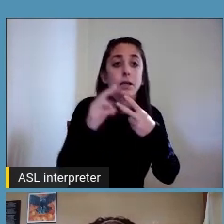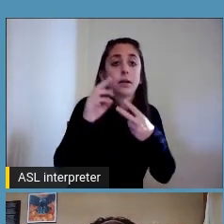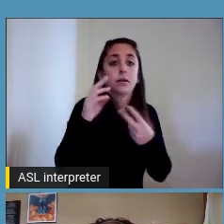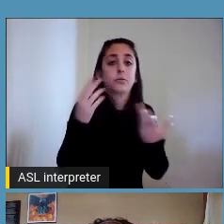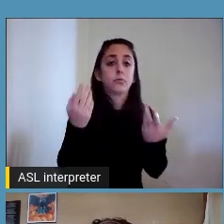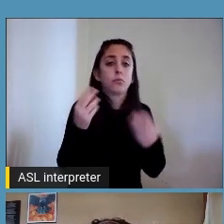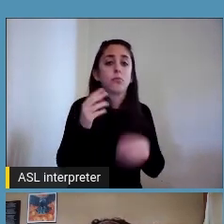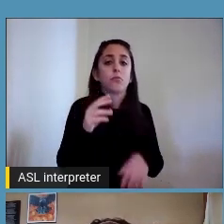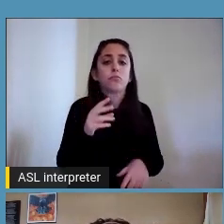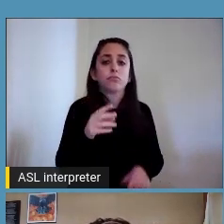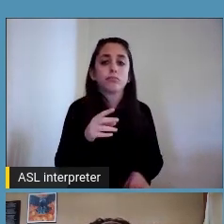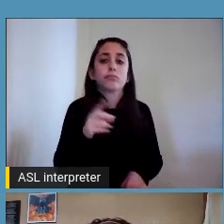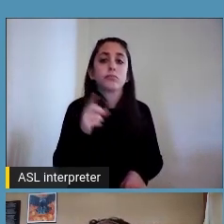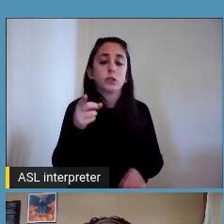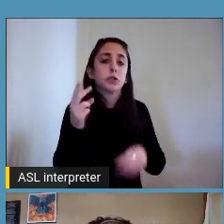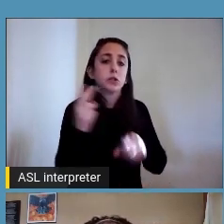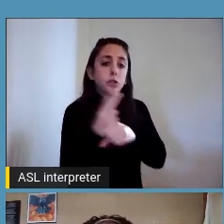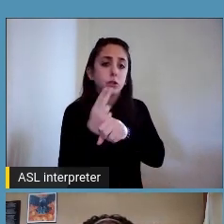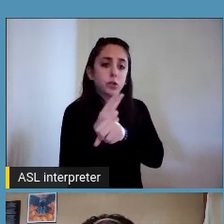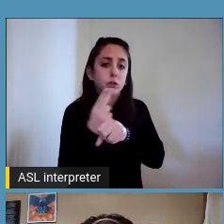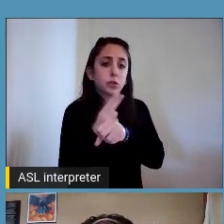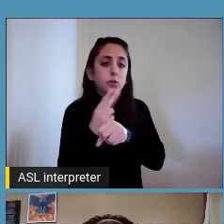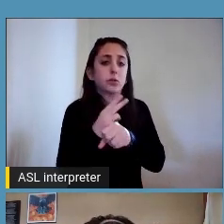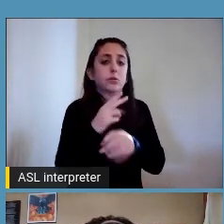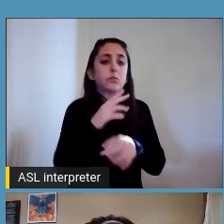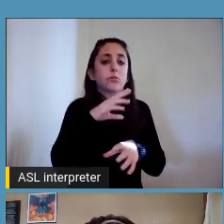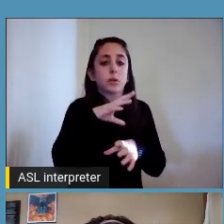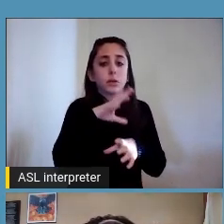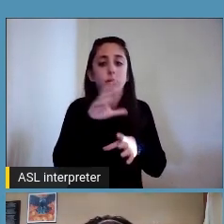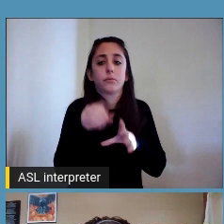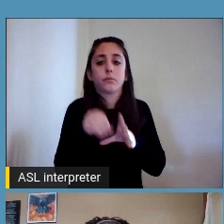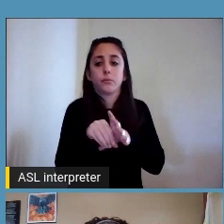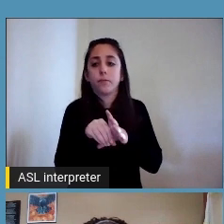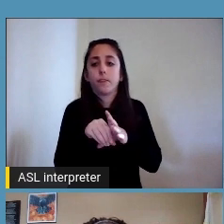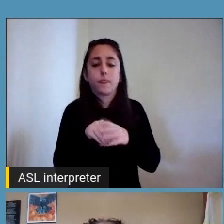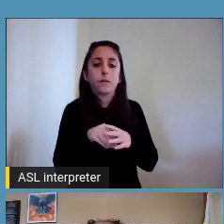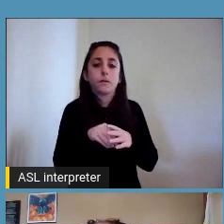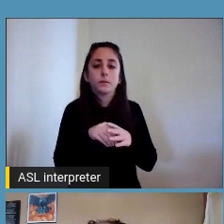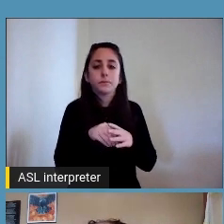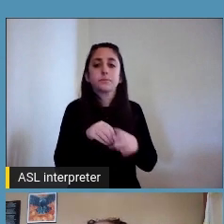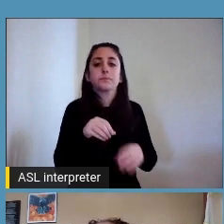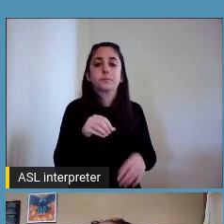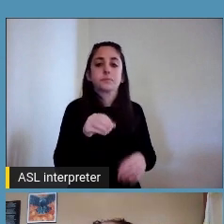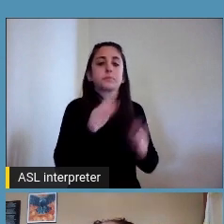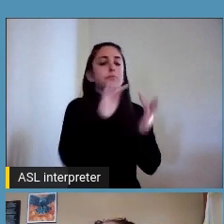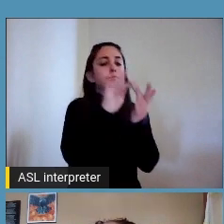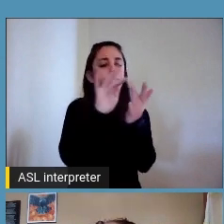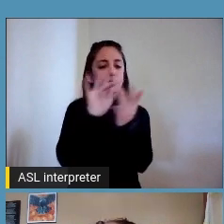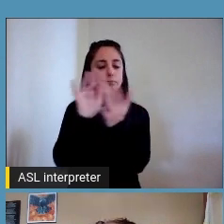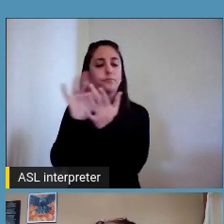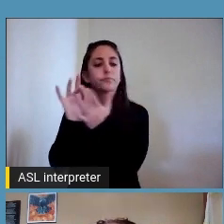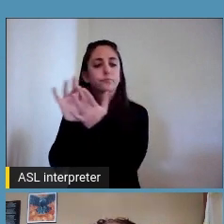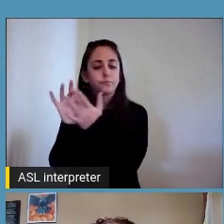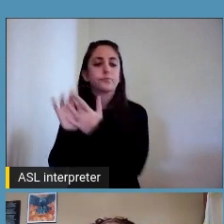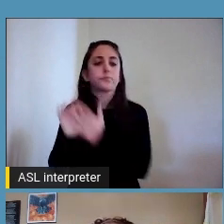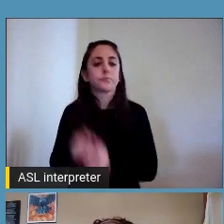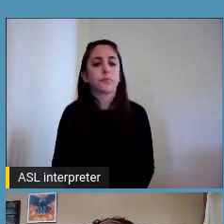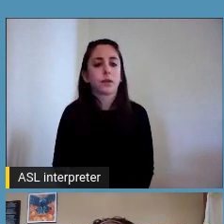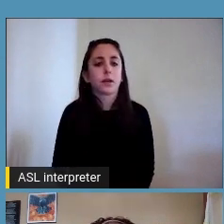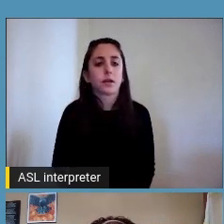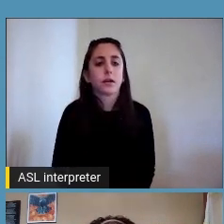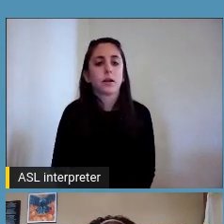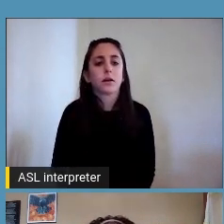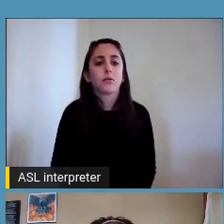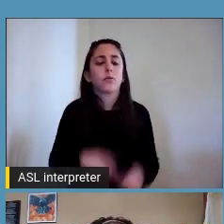really increased our reach. I didn't even really think about it. mean, hashtags are a good idea. But it reached